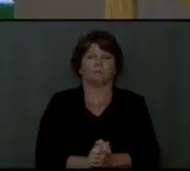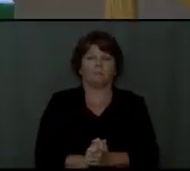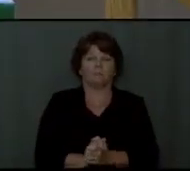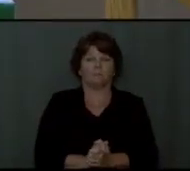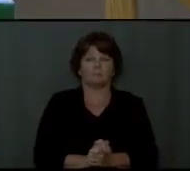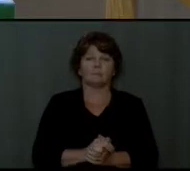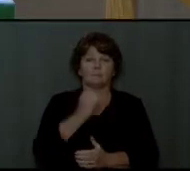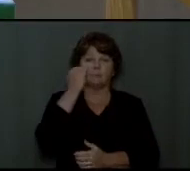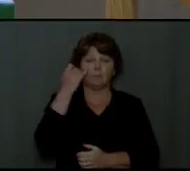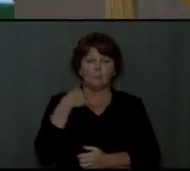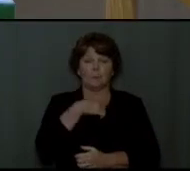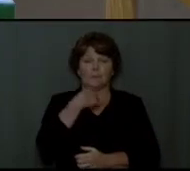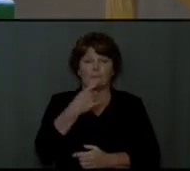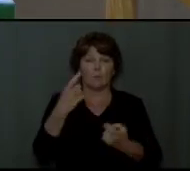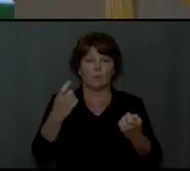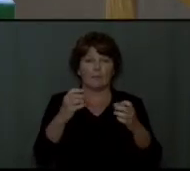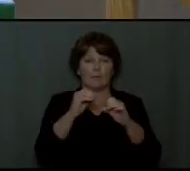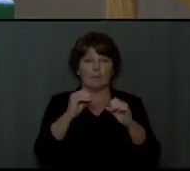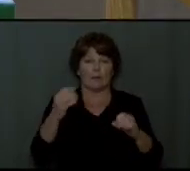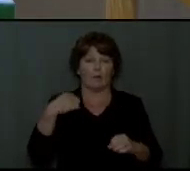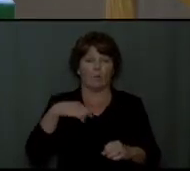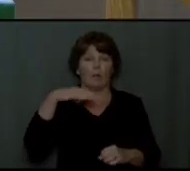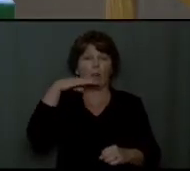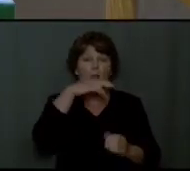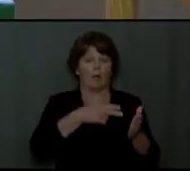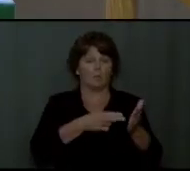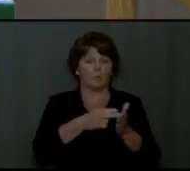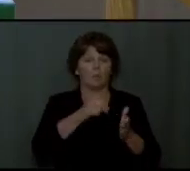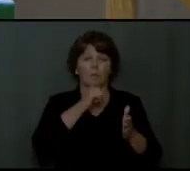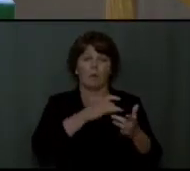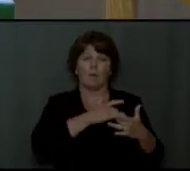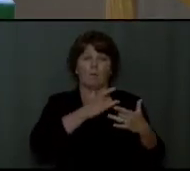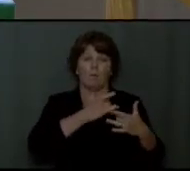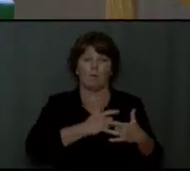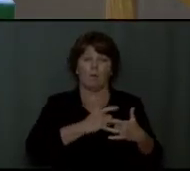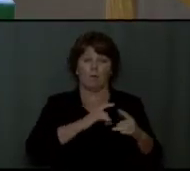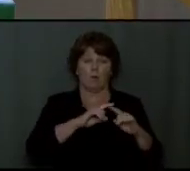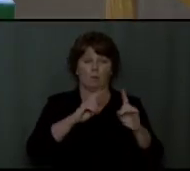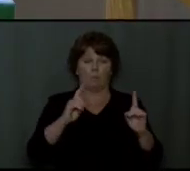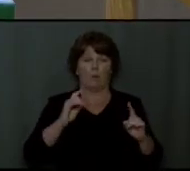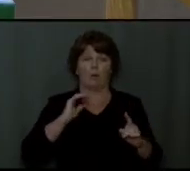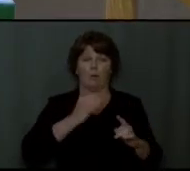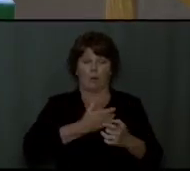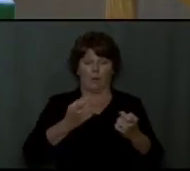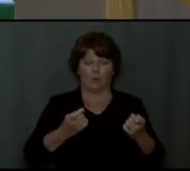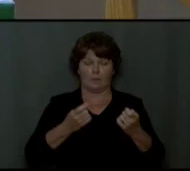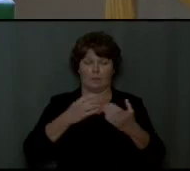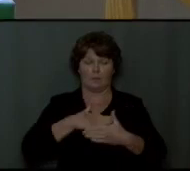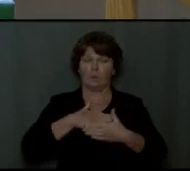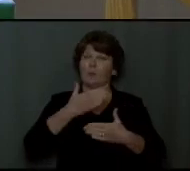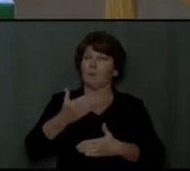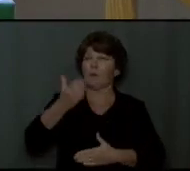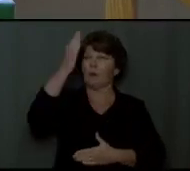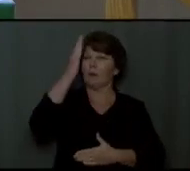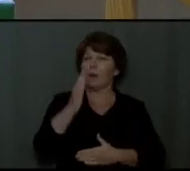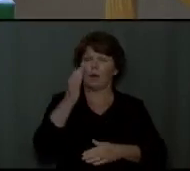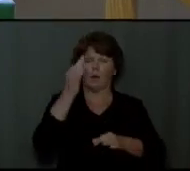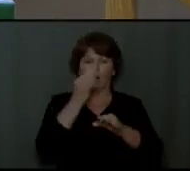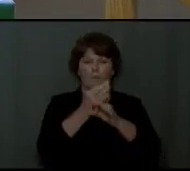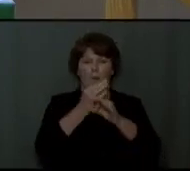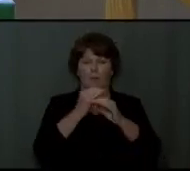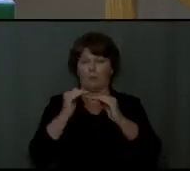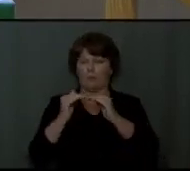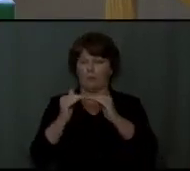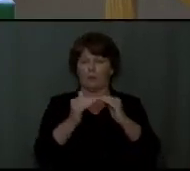If we say that we have no sin, we deceive ourselves, and the truth is not in us. But if we confess our sins, God, who is